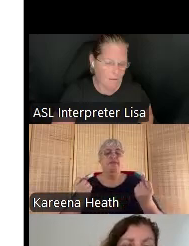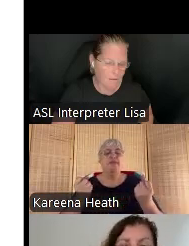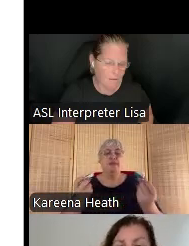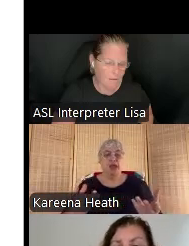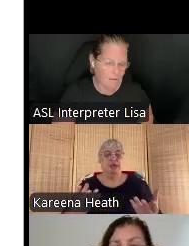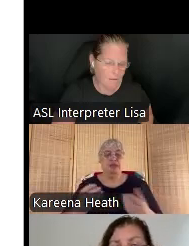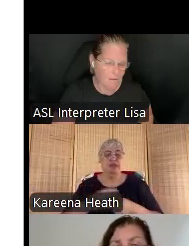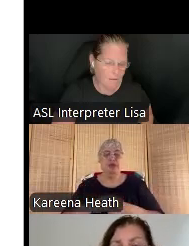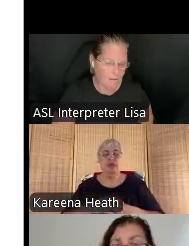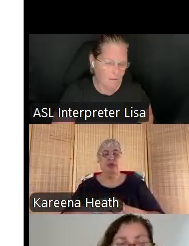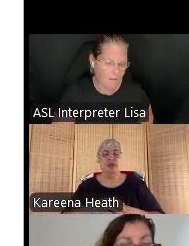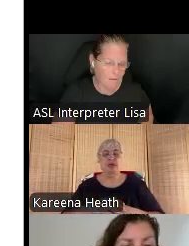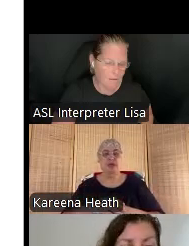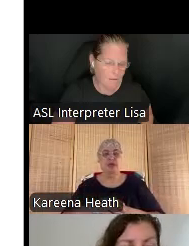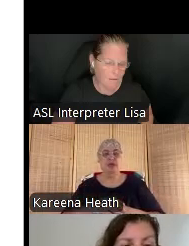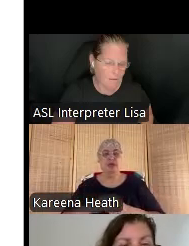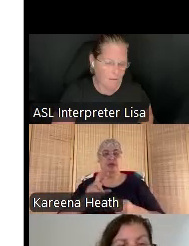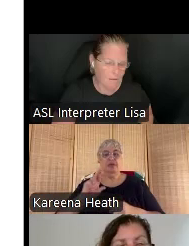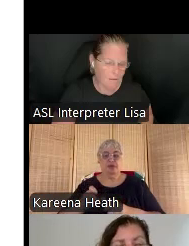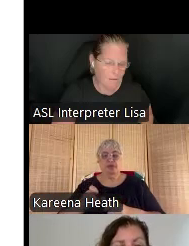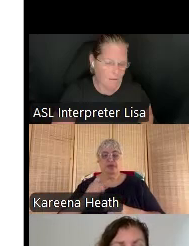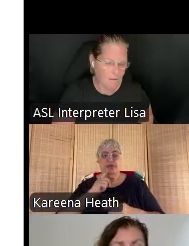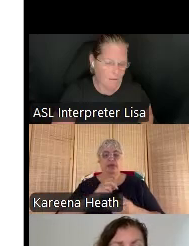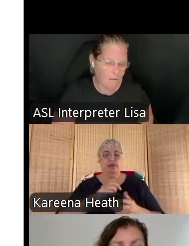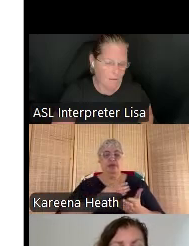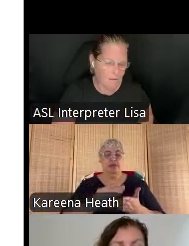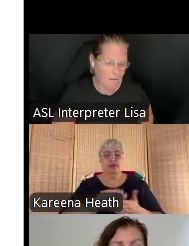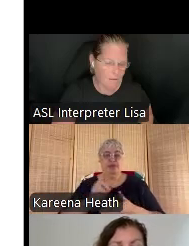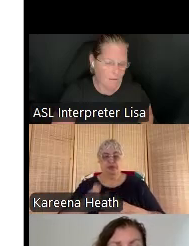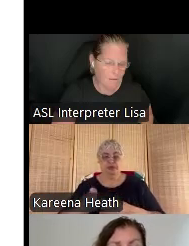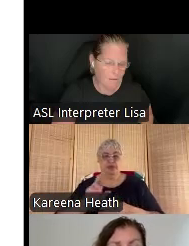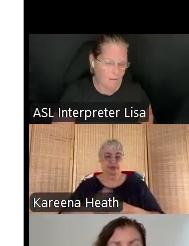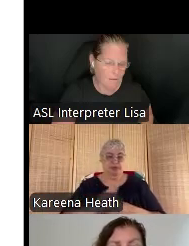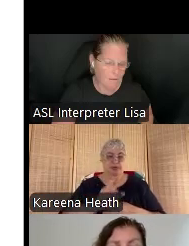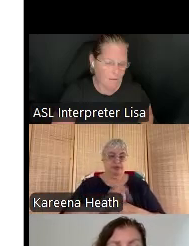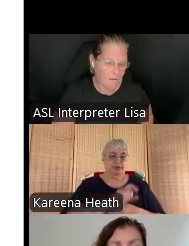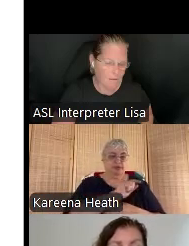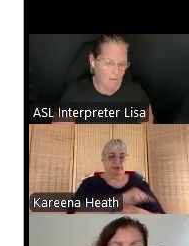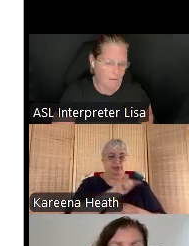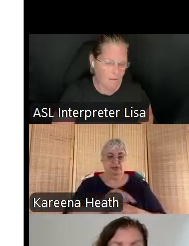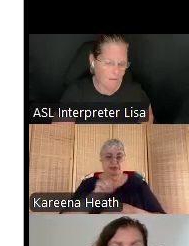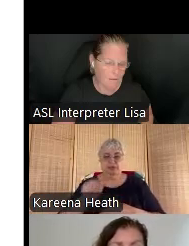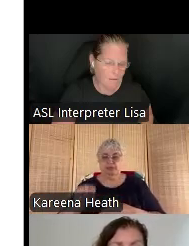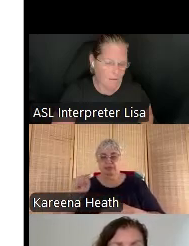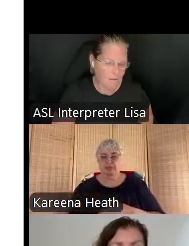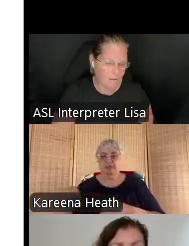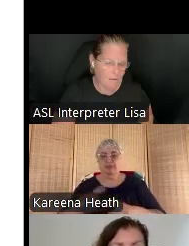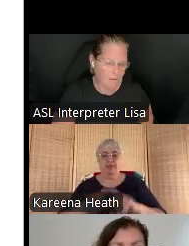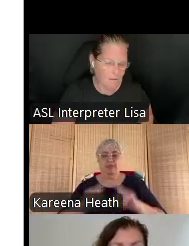Many people do pharmacy shopping, get prescriptions from many